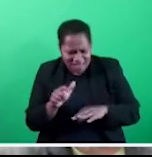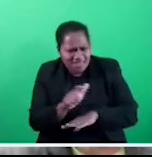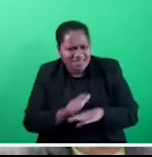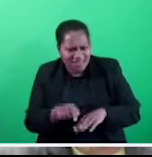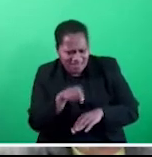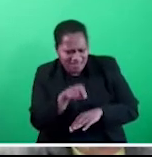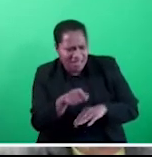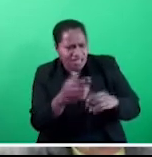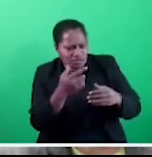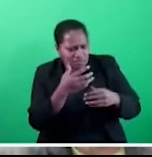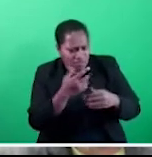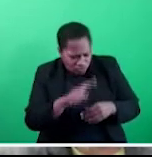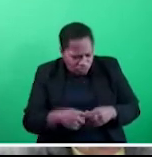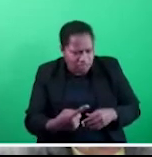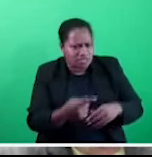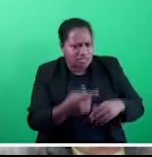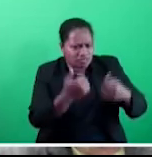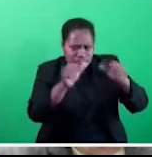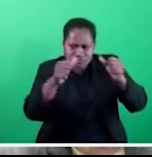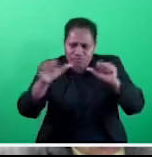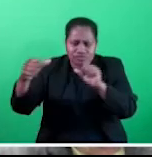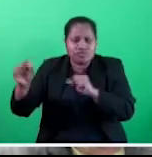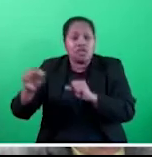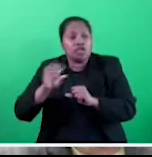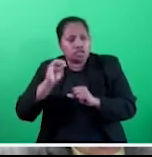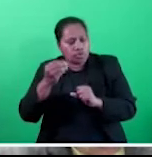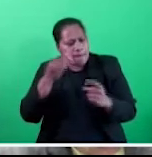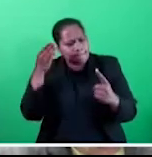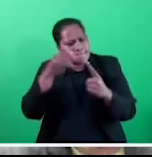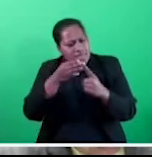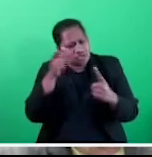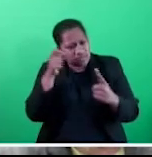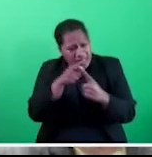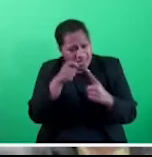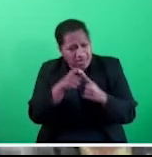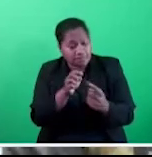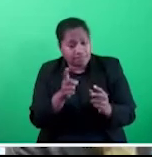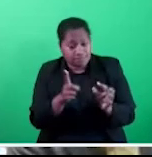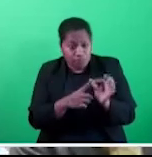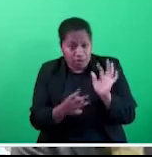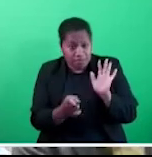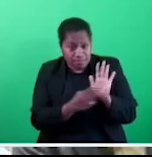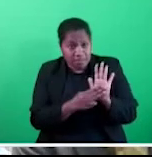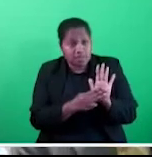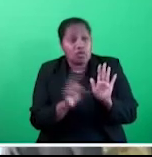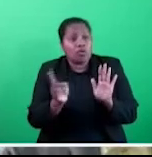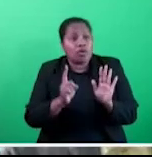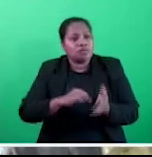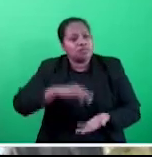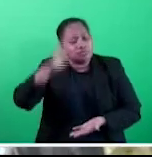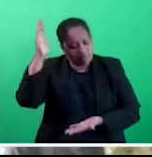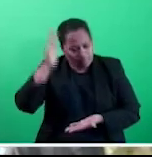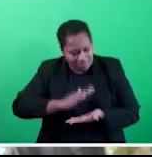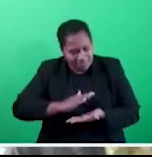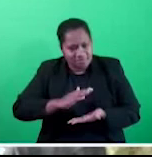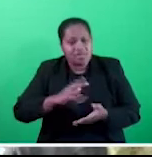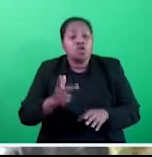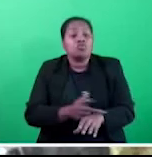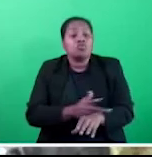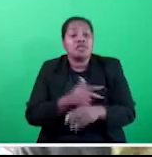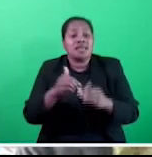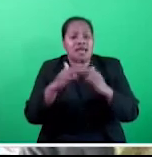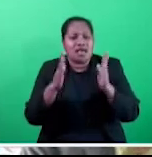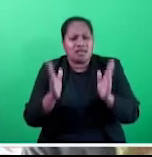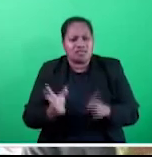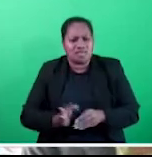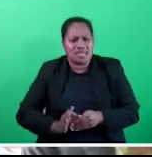as I pointed out, this is a major target. Our Prime Minister is the champion for climate change activities, reduction of greenhouse gas emissions. So we